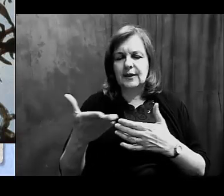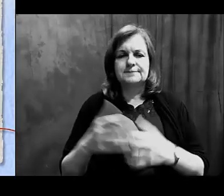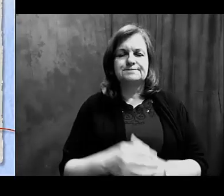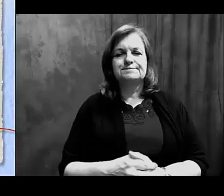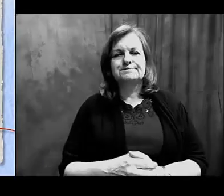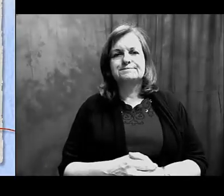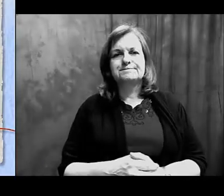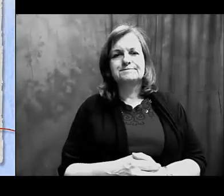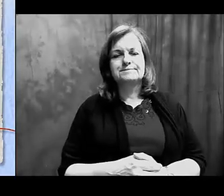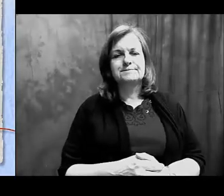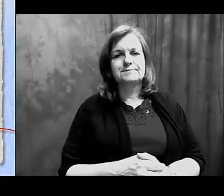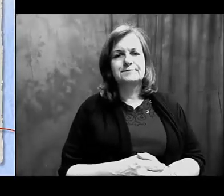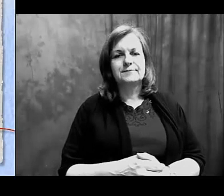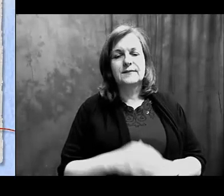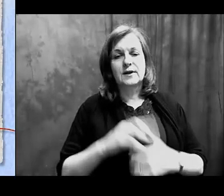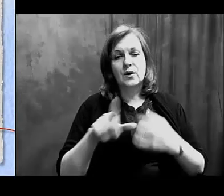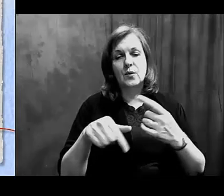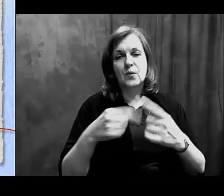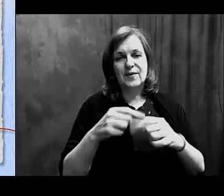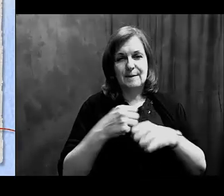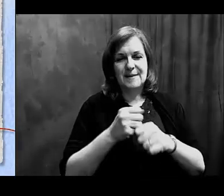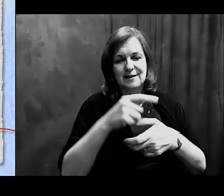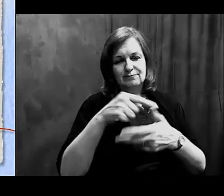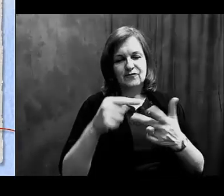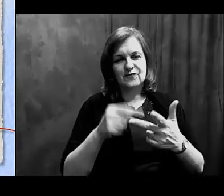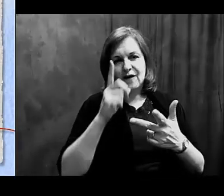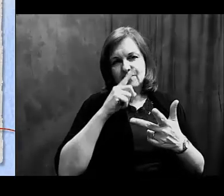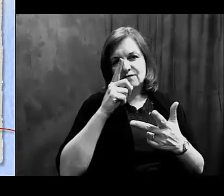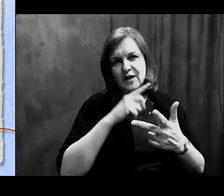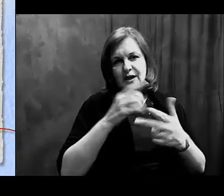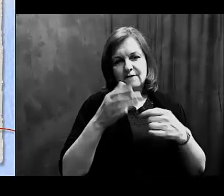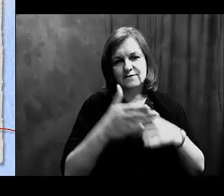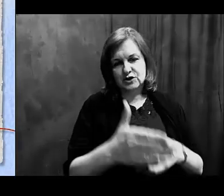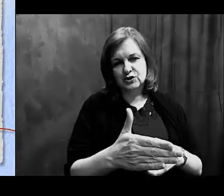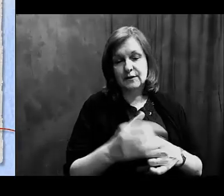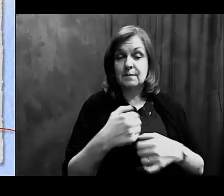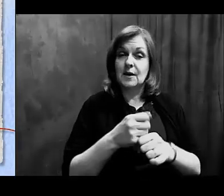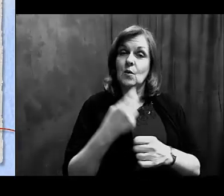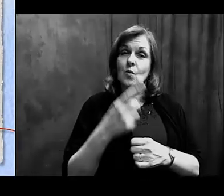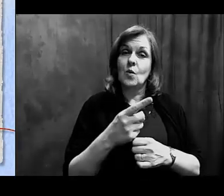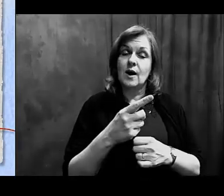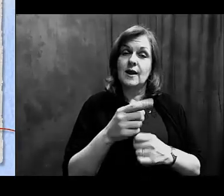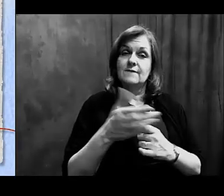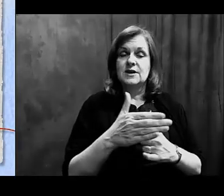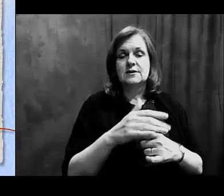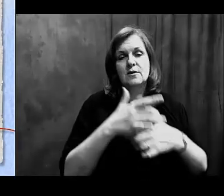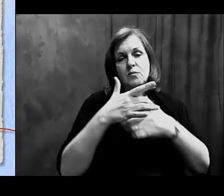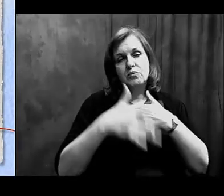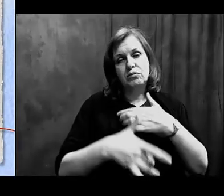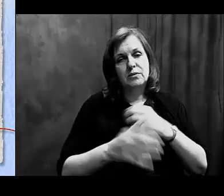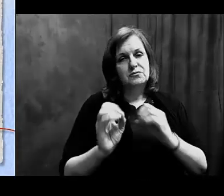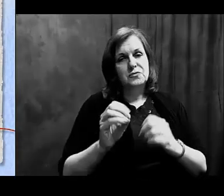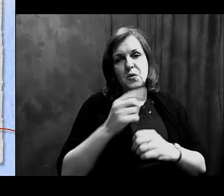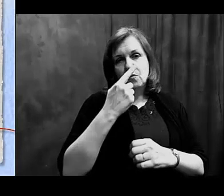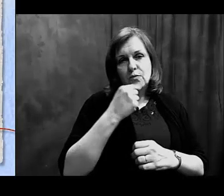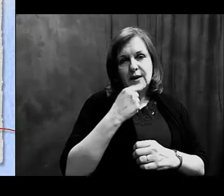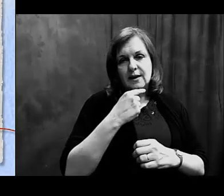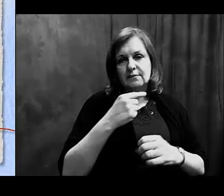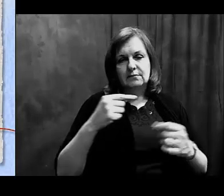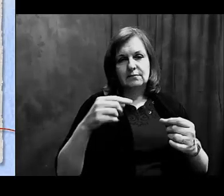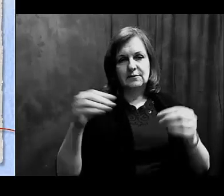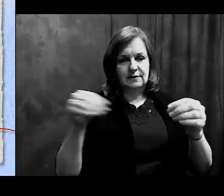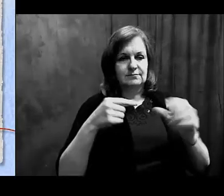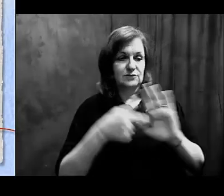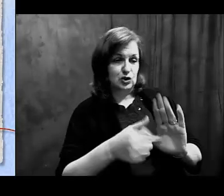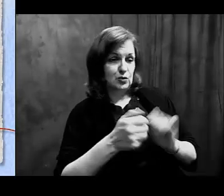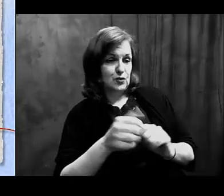response mechanism. And what they found when they made a whole bunch of clay fish, so they made one that was very plain, no red, and there was